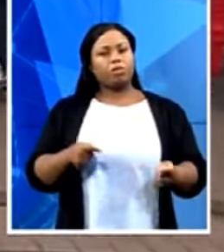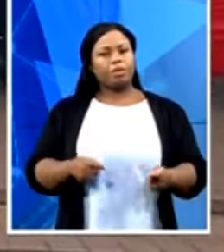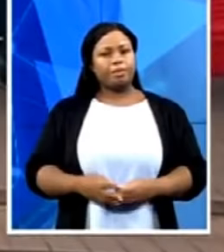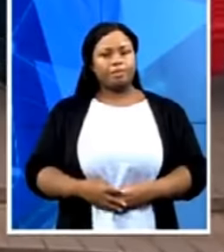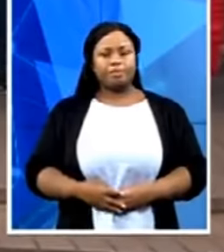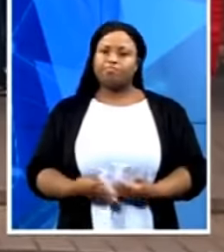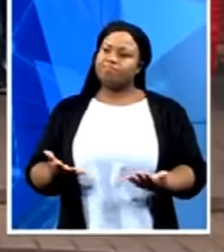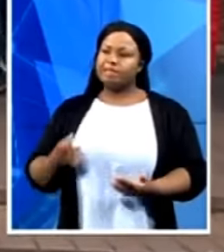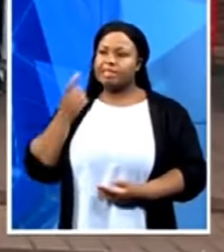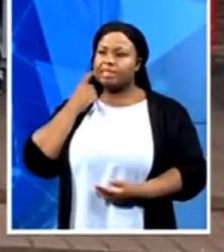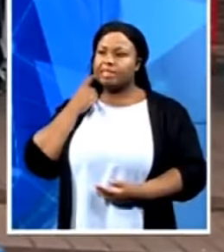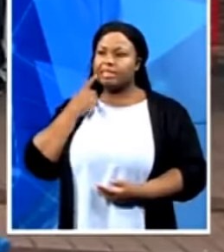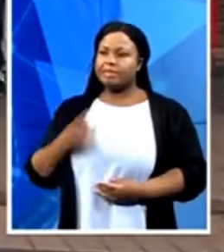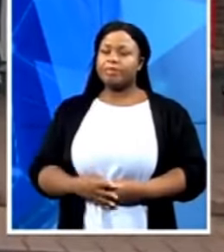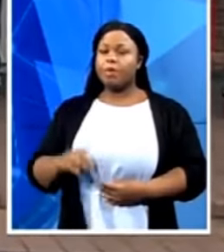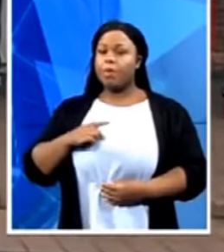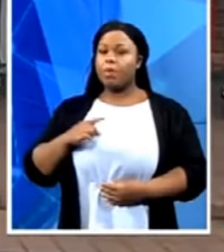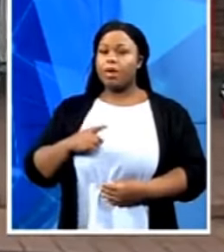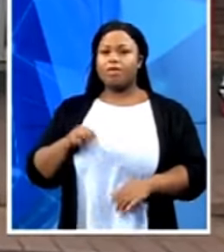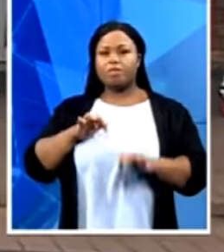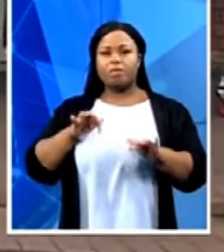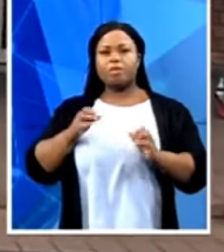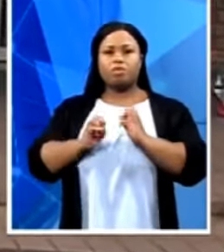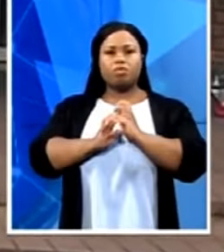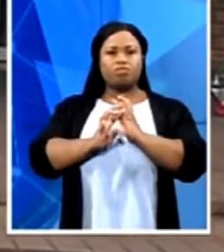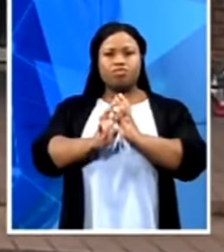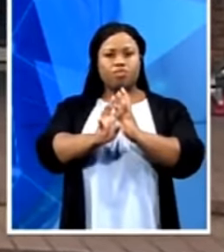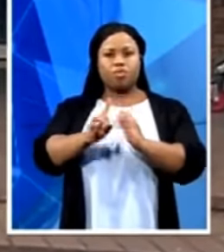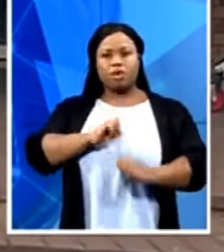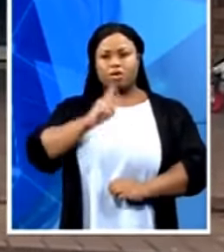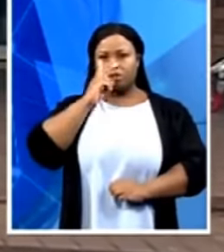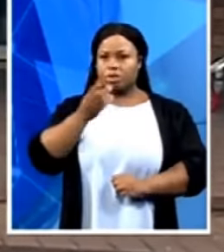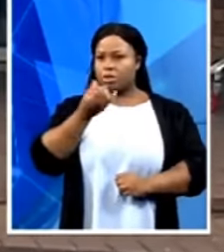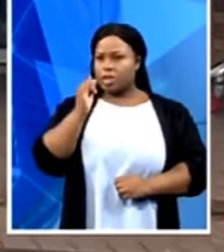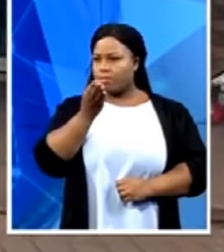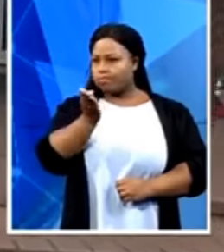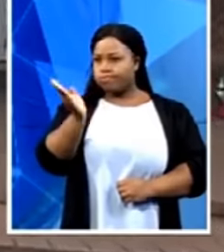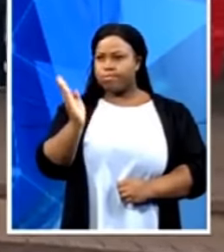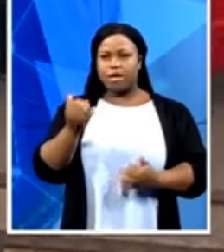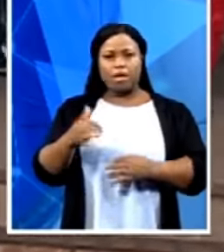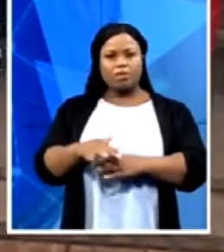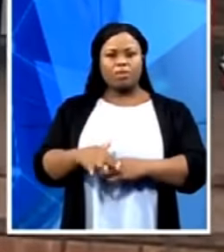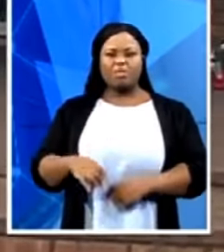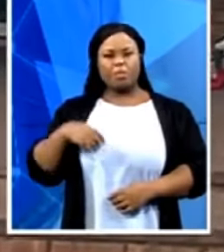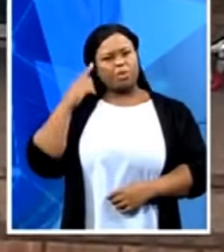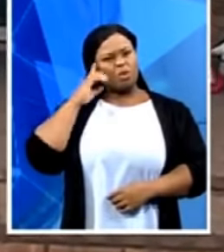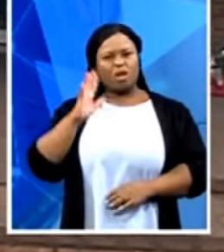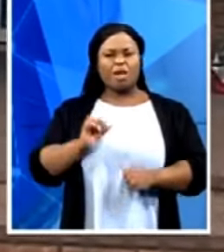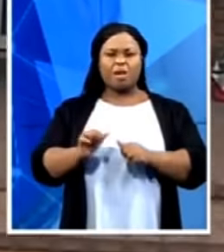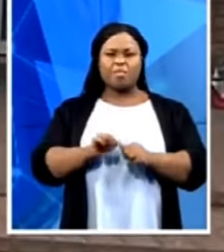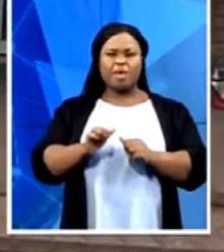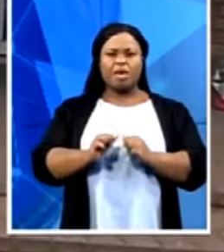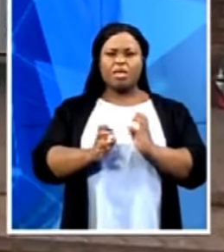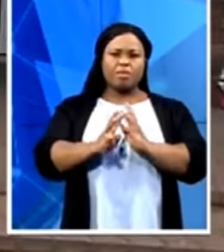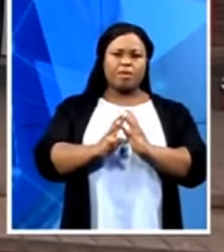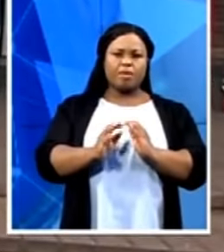comes to people in lines, I mean, if you see the queues that are still lining up outside, we just thought, okay, let's cut the queue. Let's help them, actually keep them healthy.